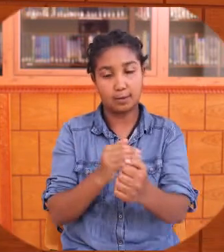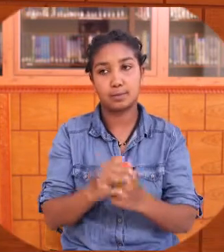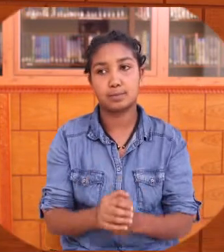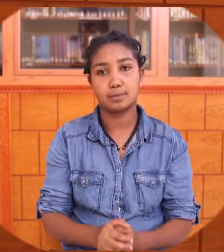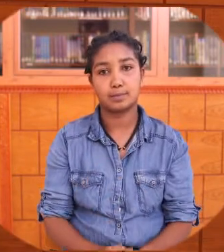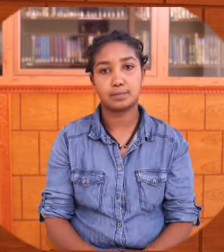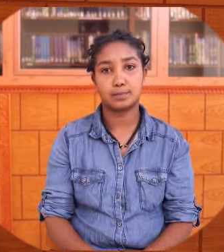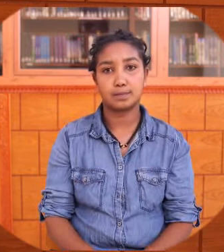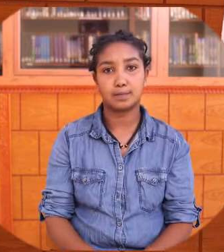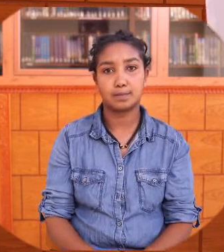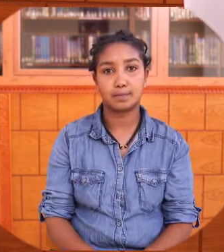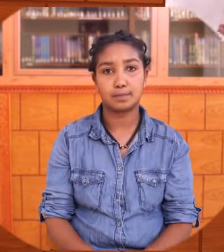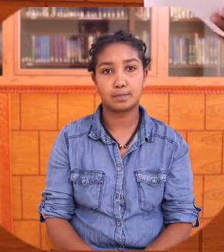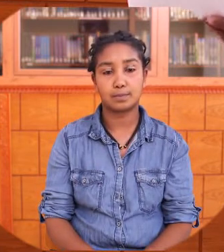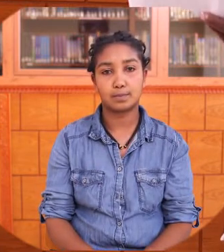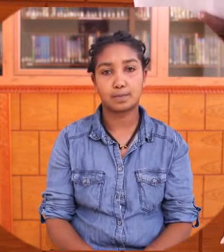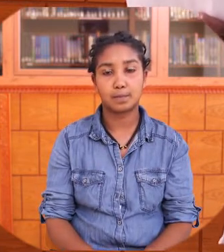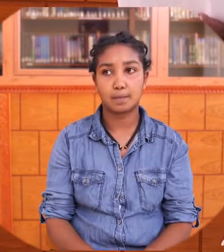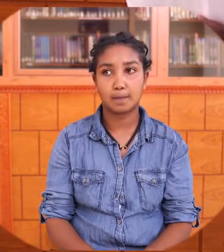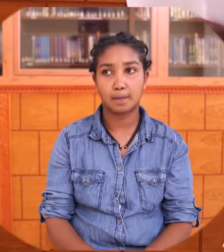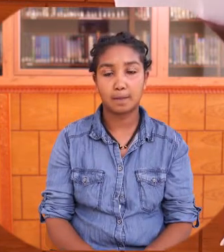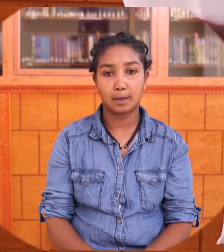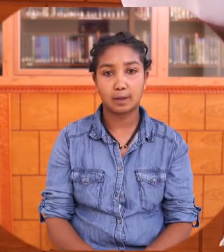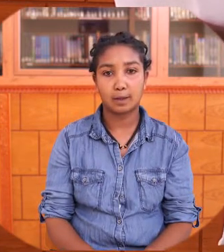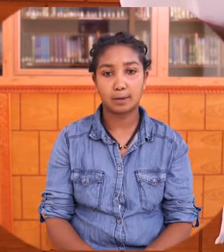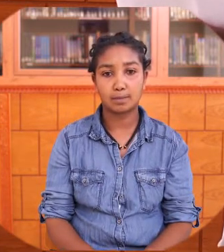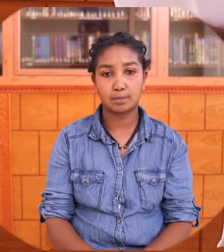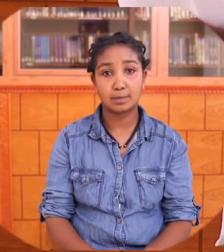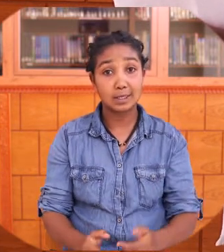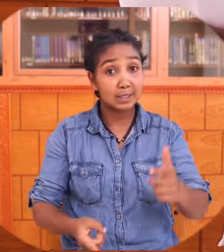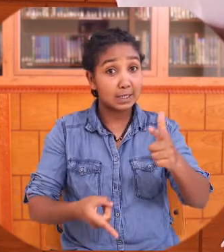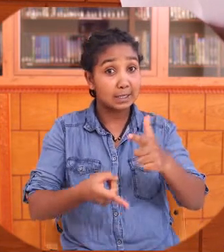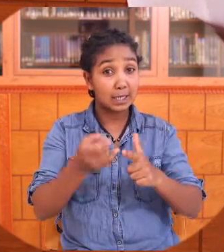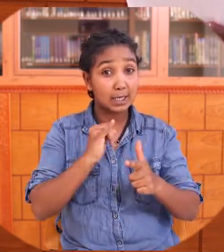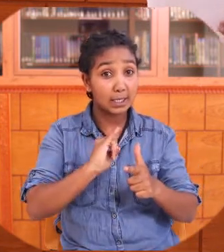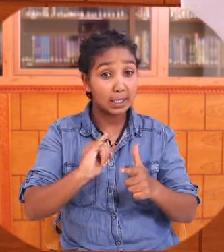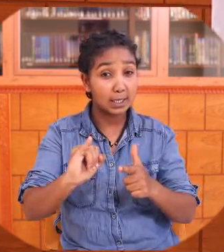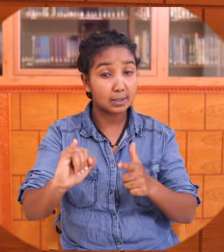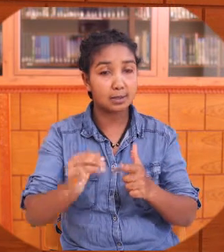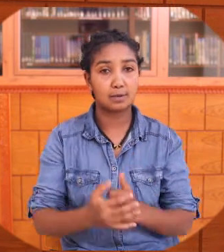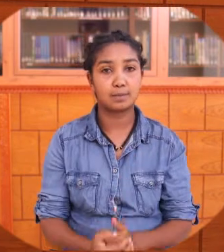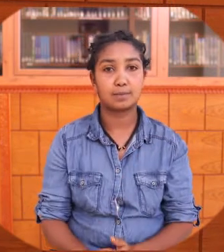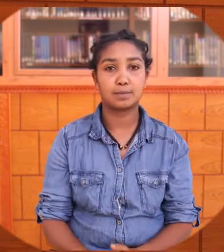That means plant eaters. You can say plant eater. The second